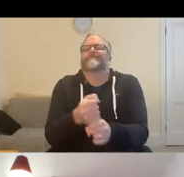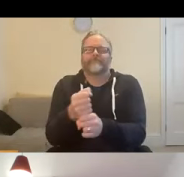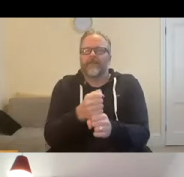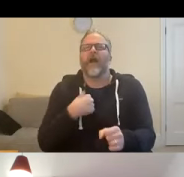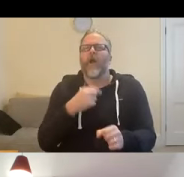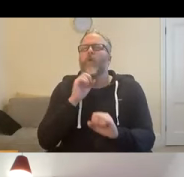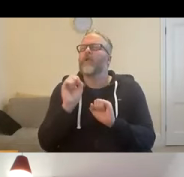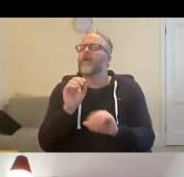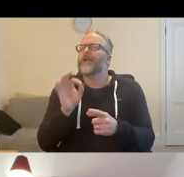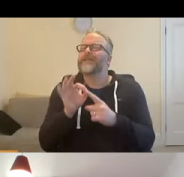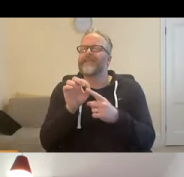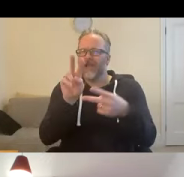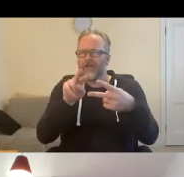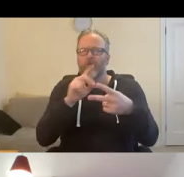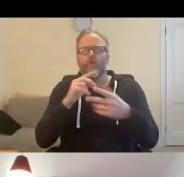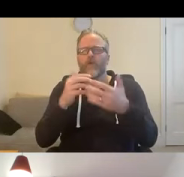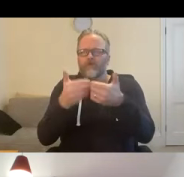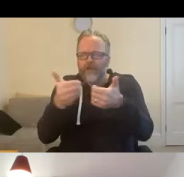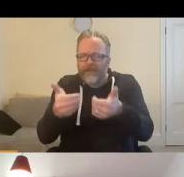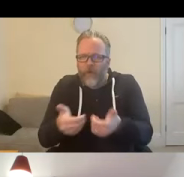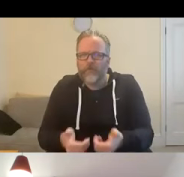this in a bit more detail and break it down.